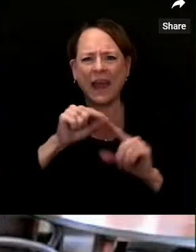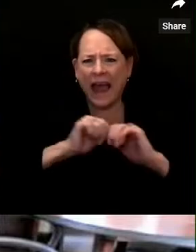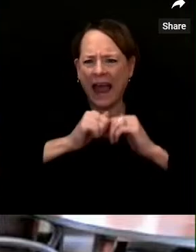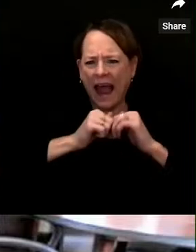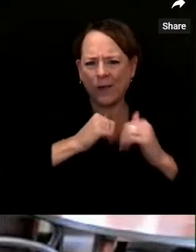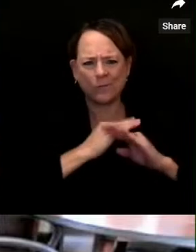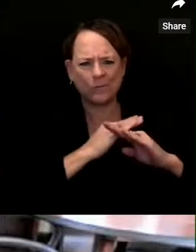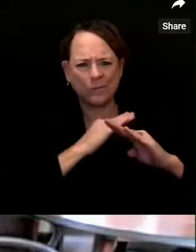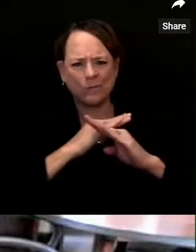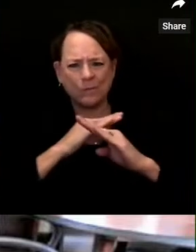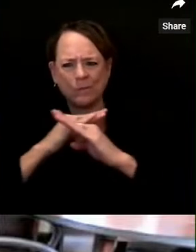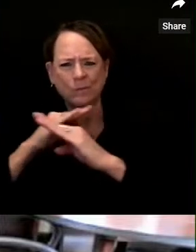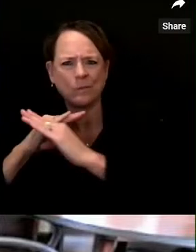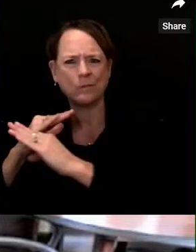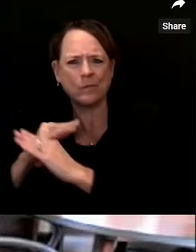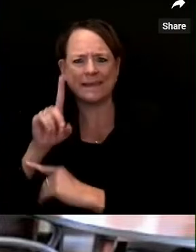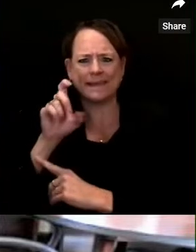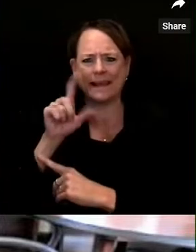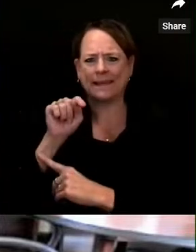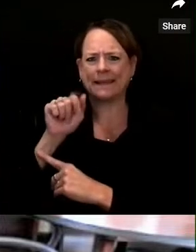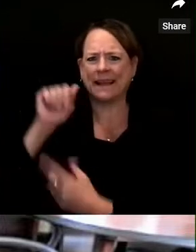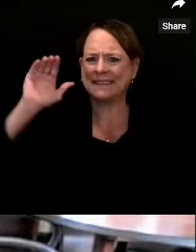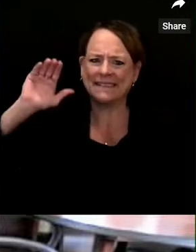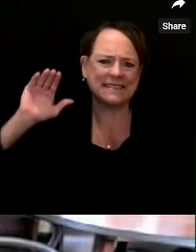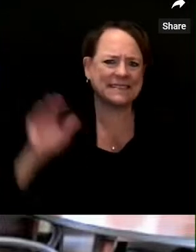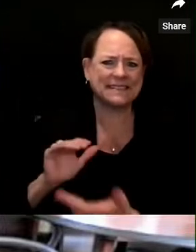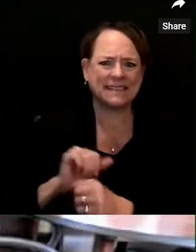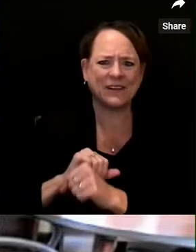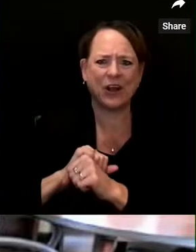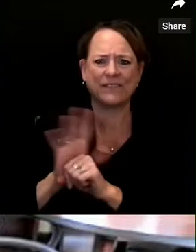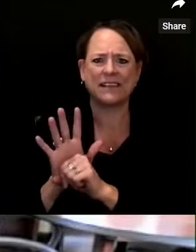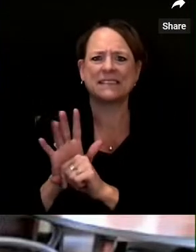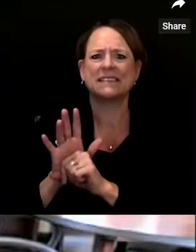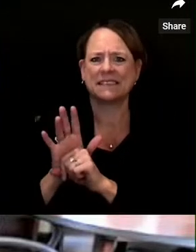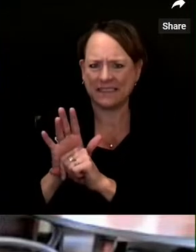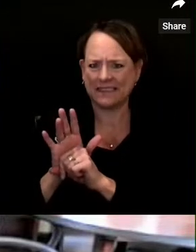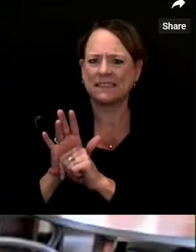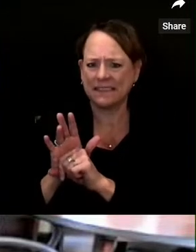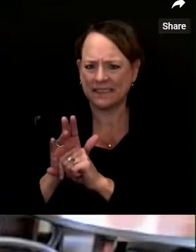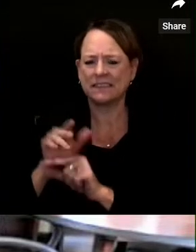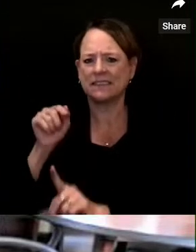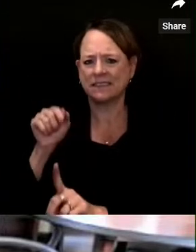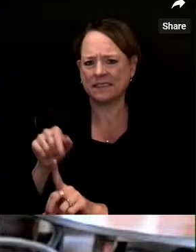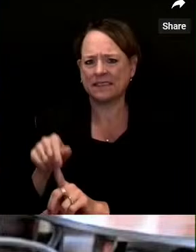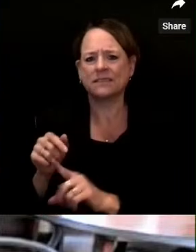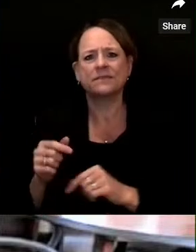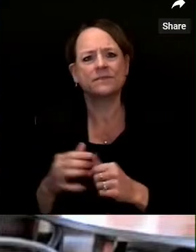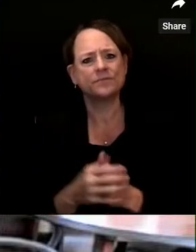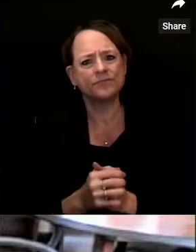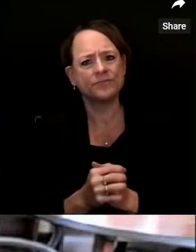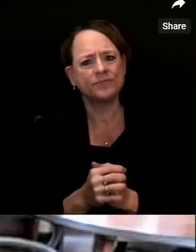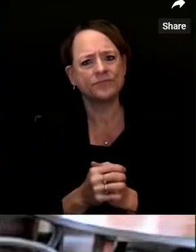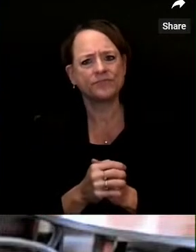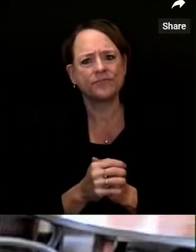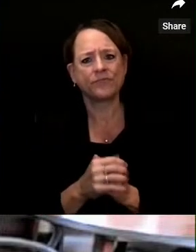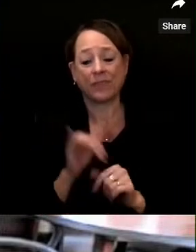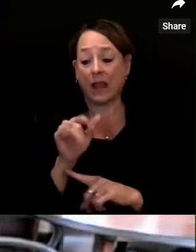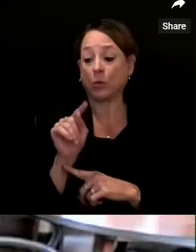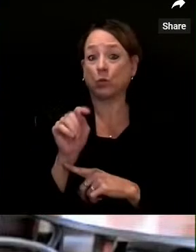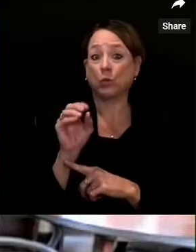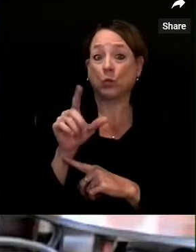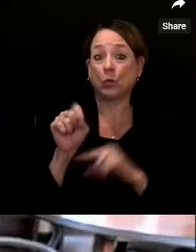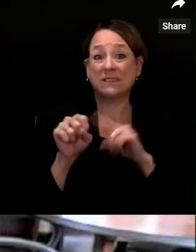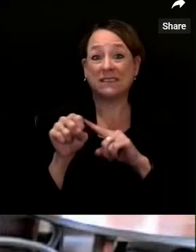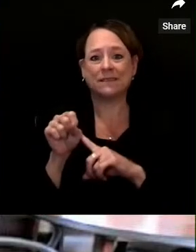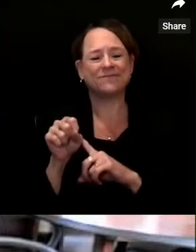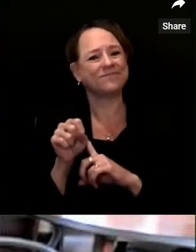of protection against this disease. And these layers of protection and these tools must be used